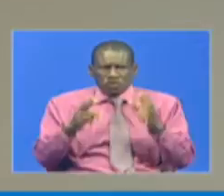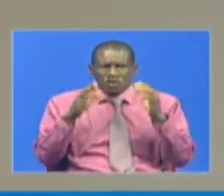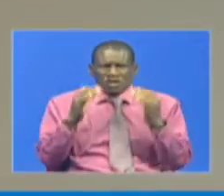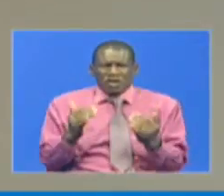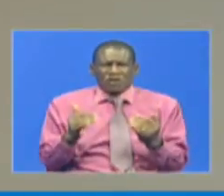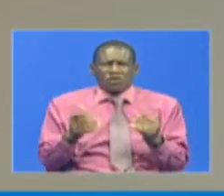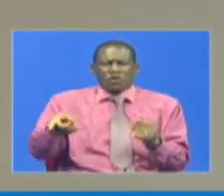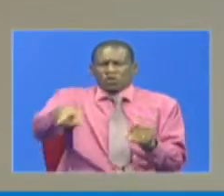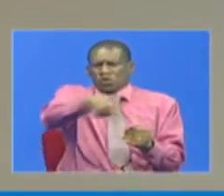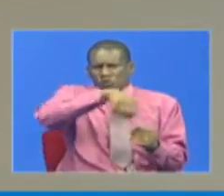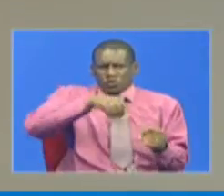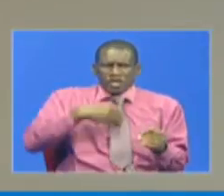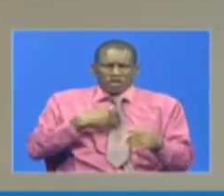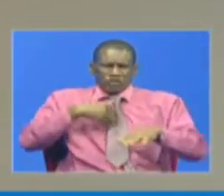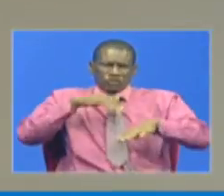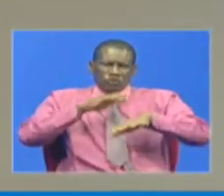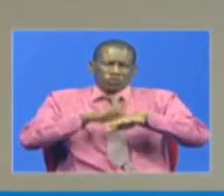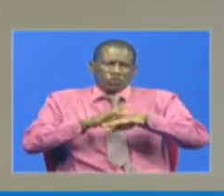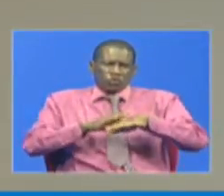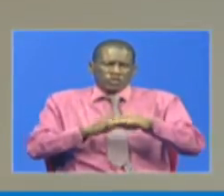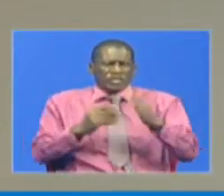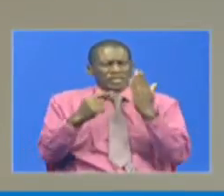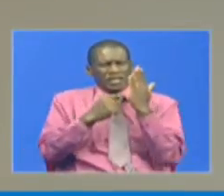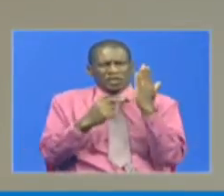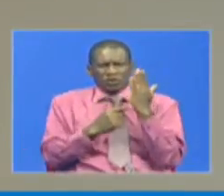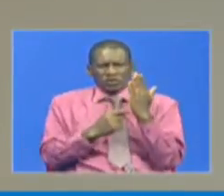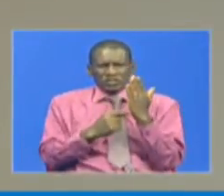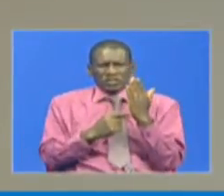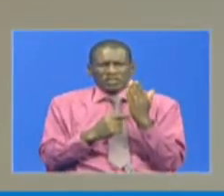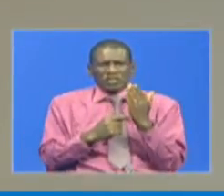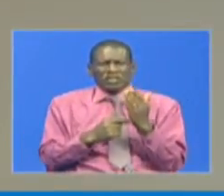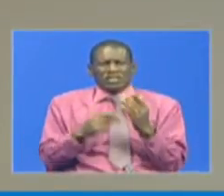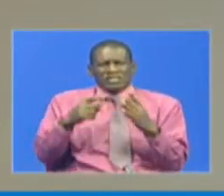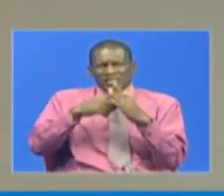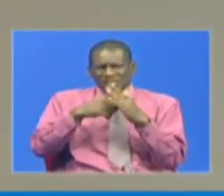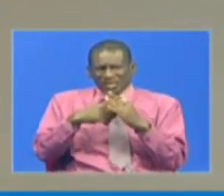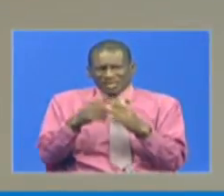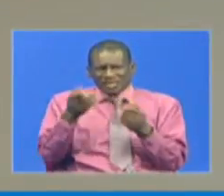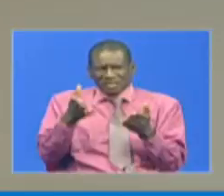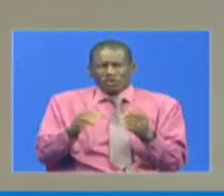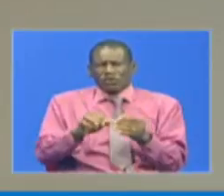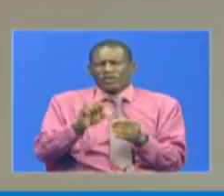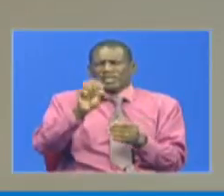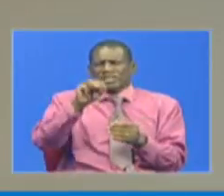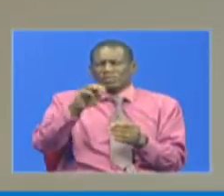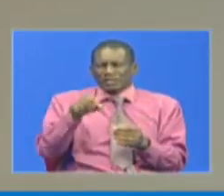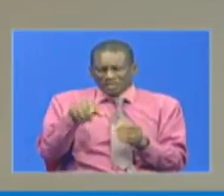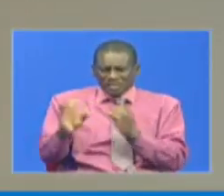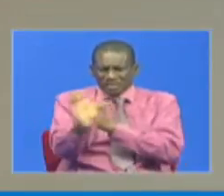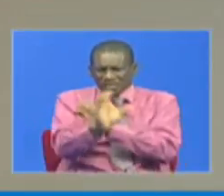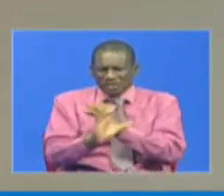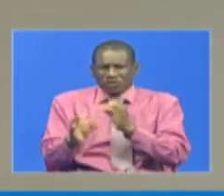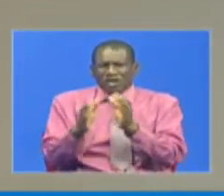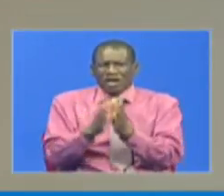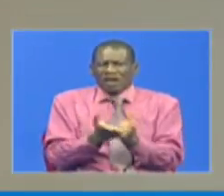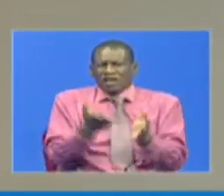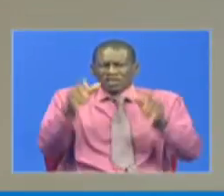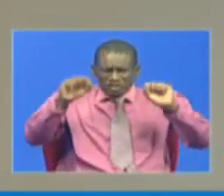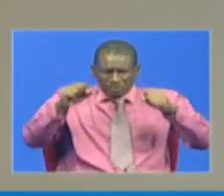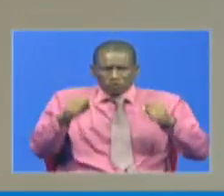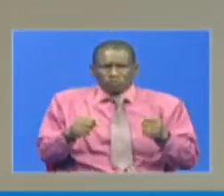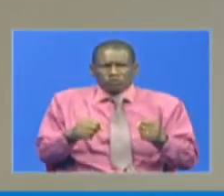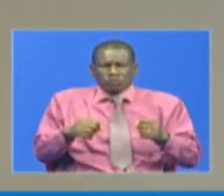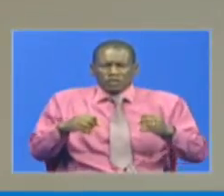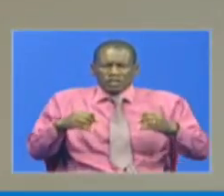we have fantastic technology startups and SMEs in this country, and they can be the driving